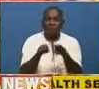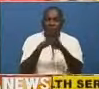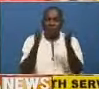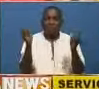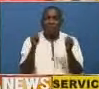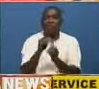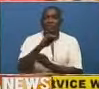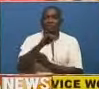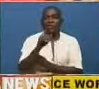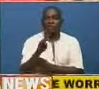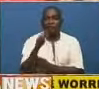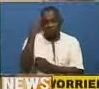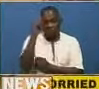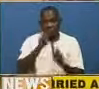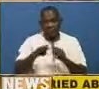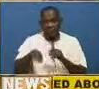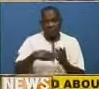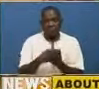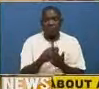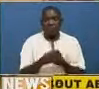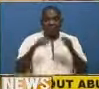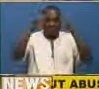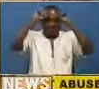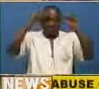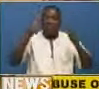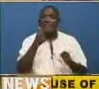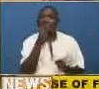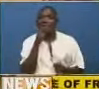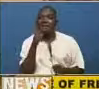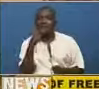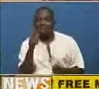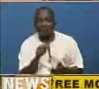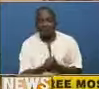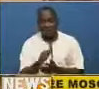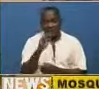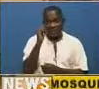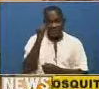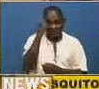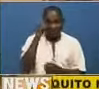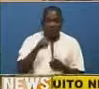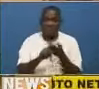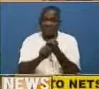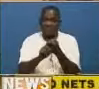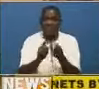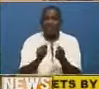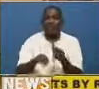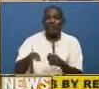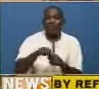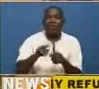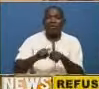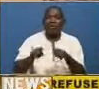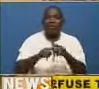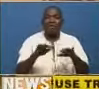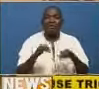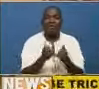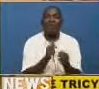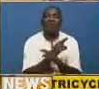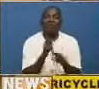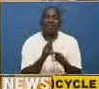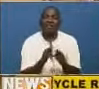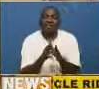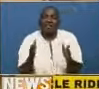create more jobs for the people. President Akufo-Addo said government will partner all companies ready